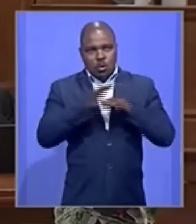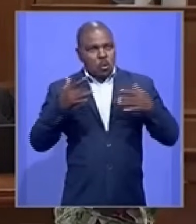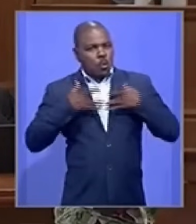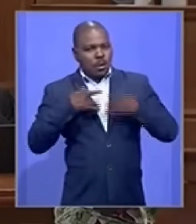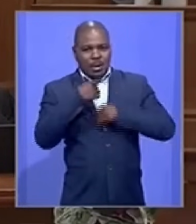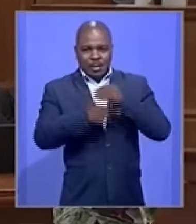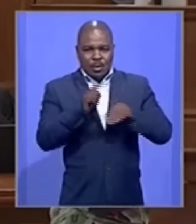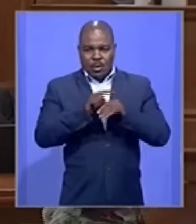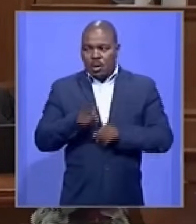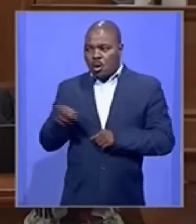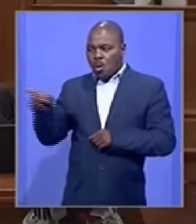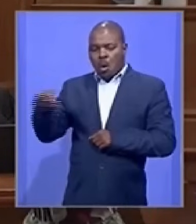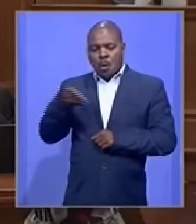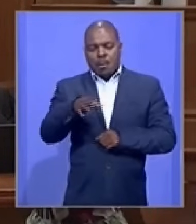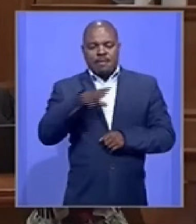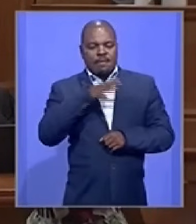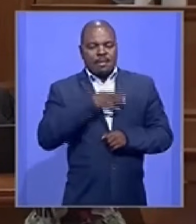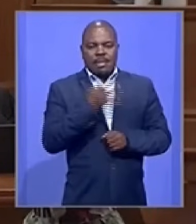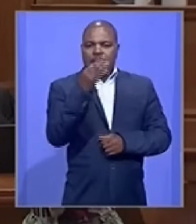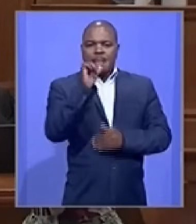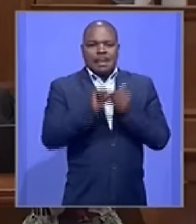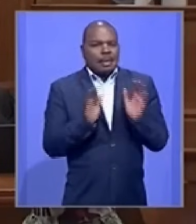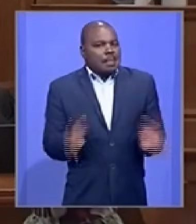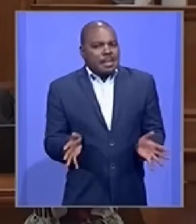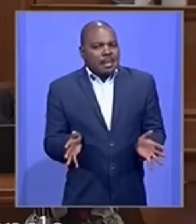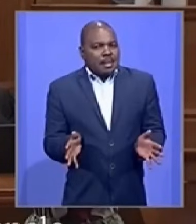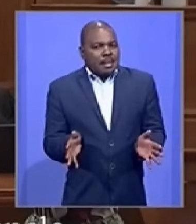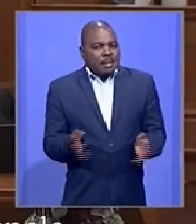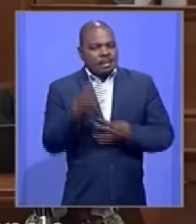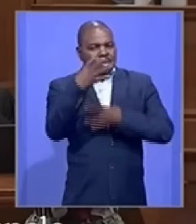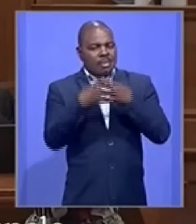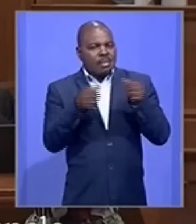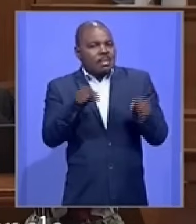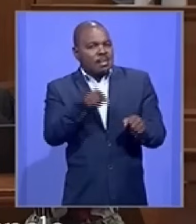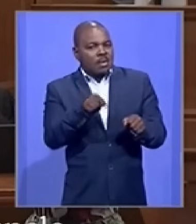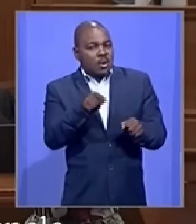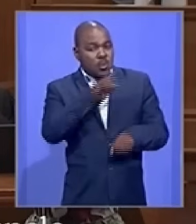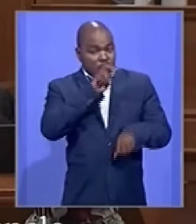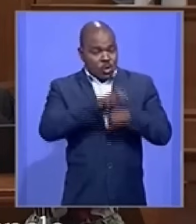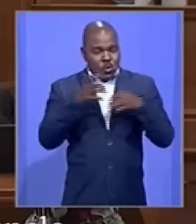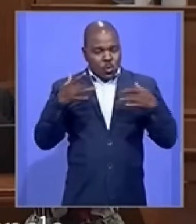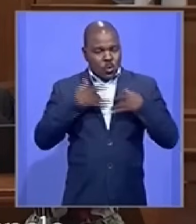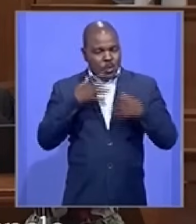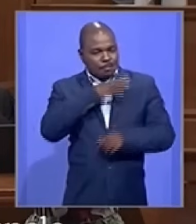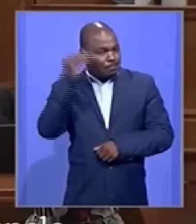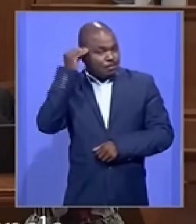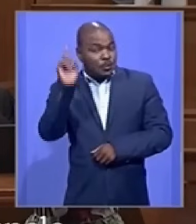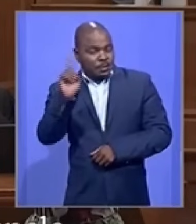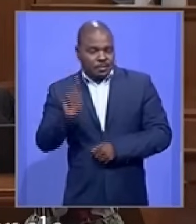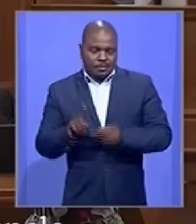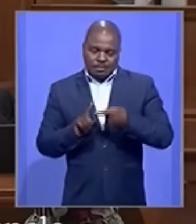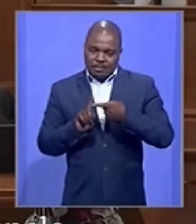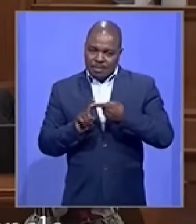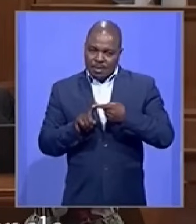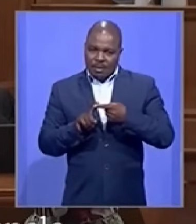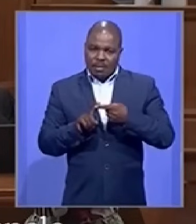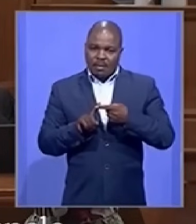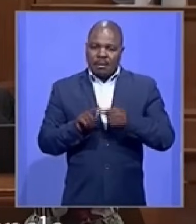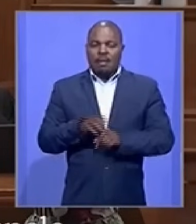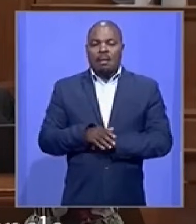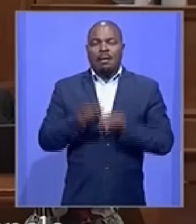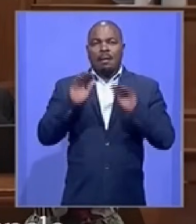fact that he only served 3 months in prison. What we should be concerned with is that the highest